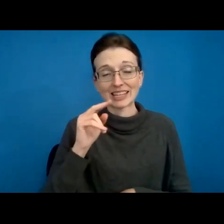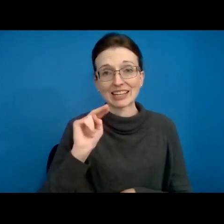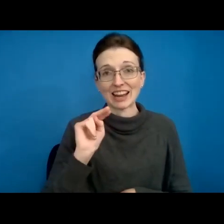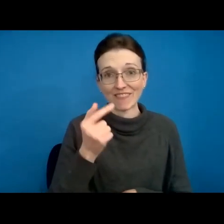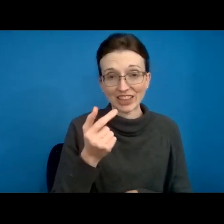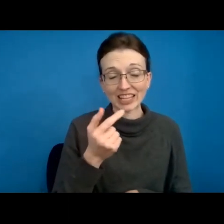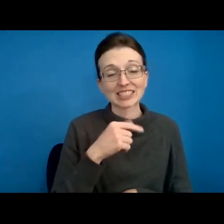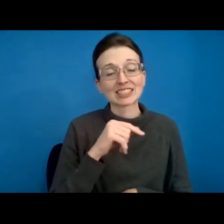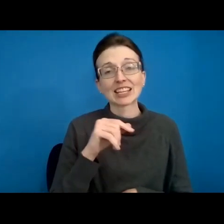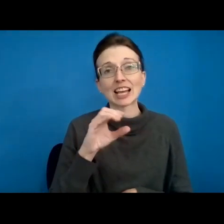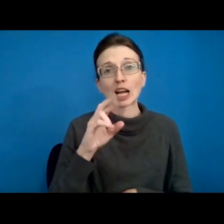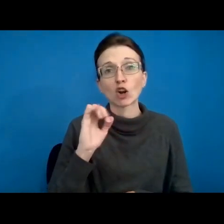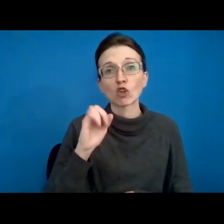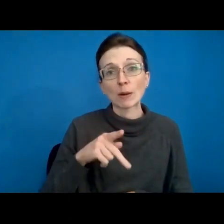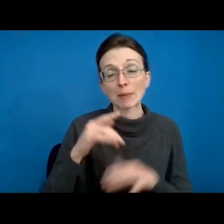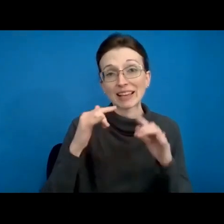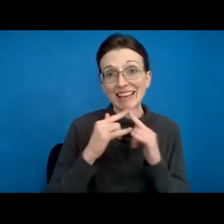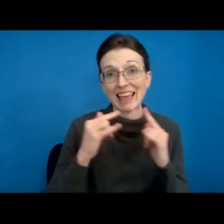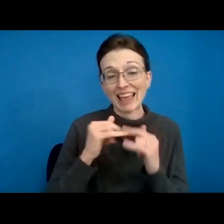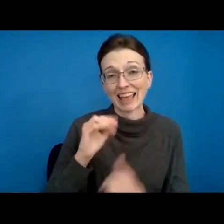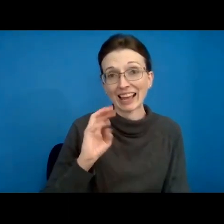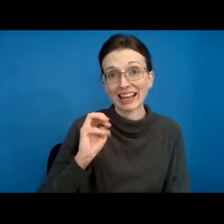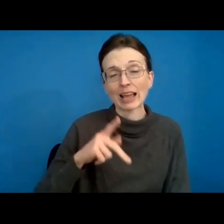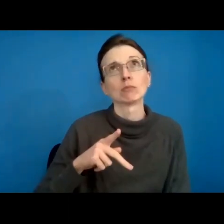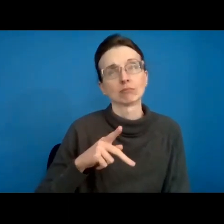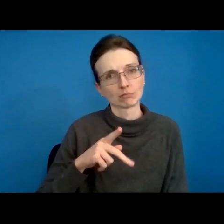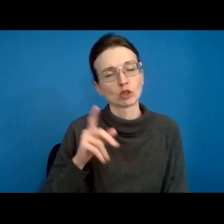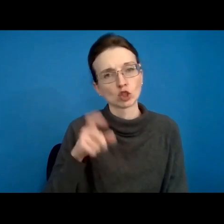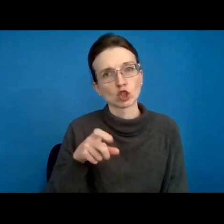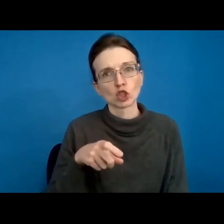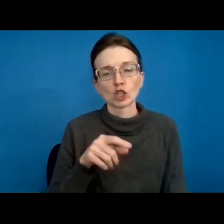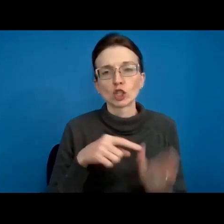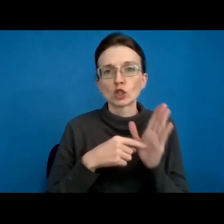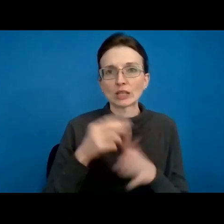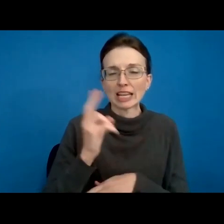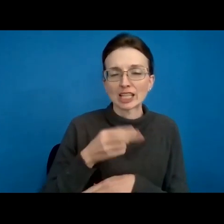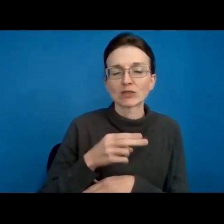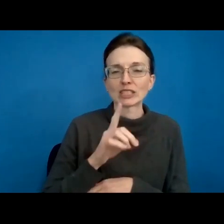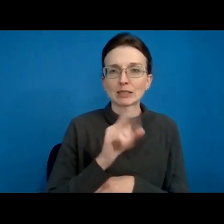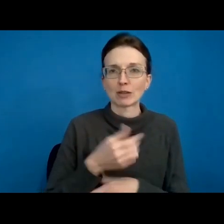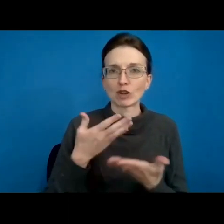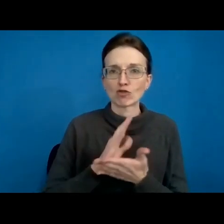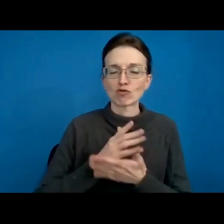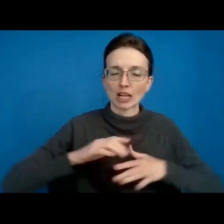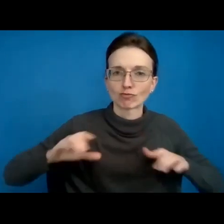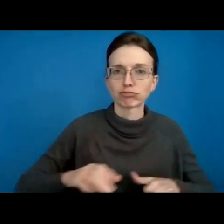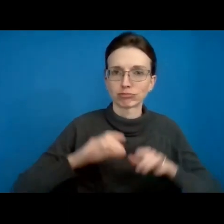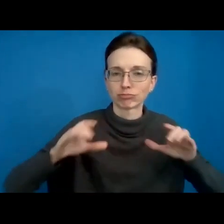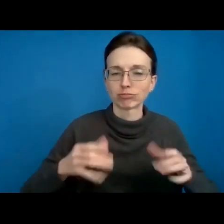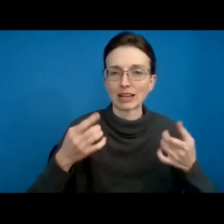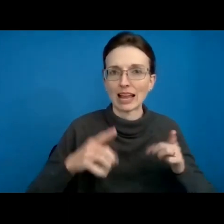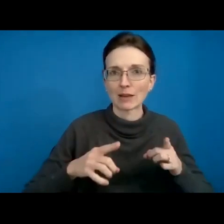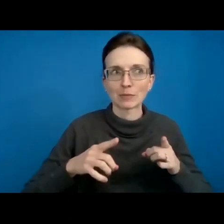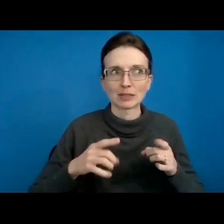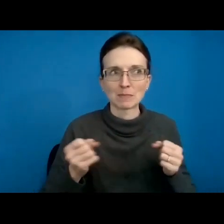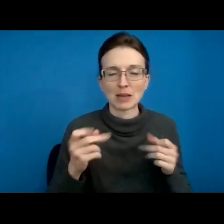recommend because it gives a glimpse of a history of disability rights activism in the US that is not often taught and